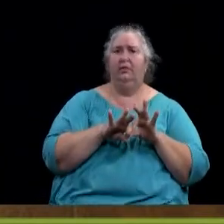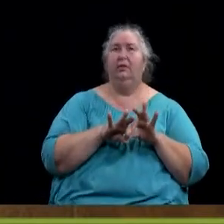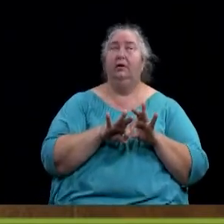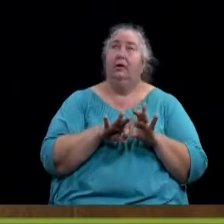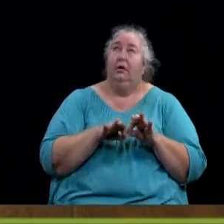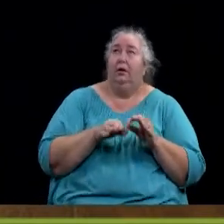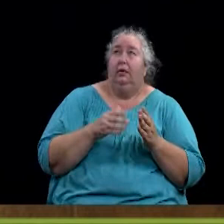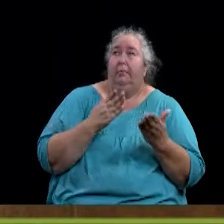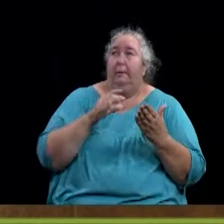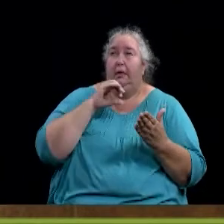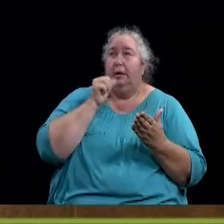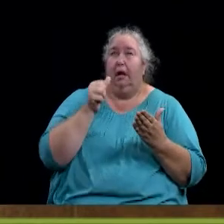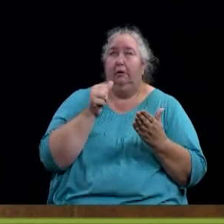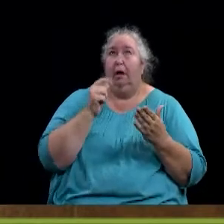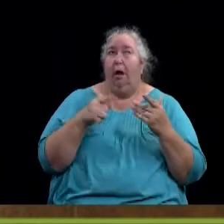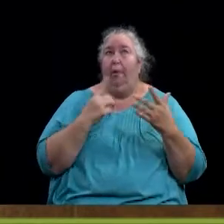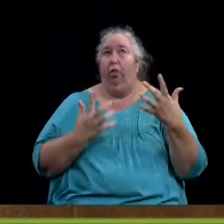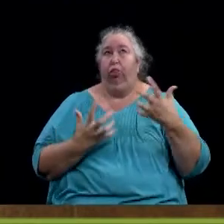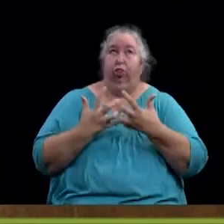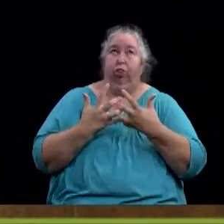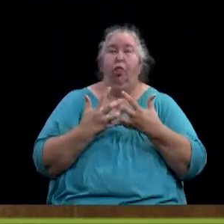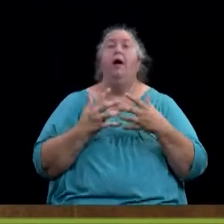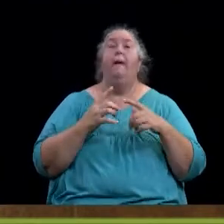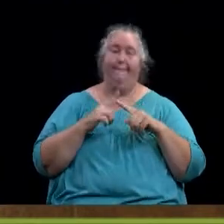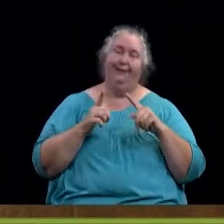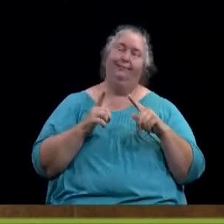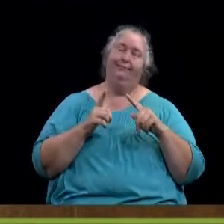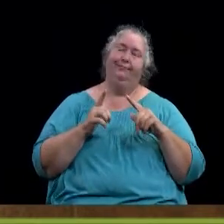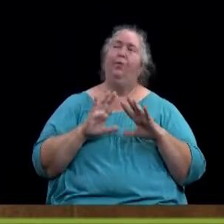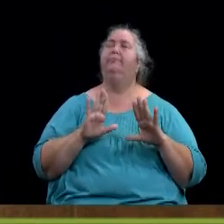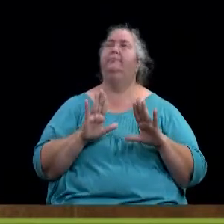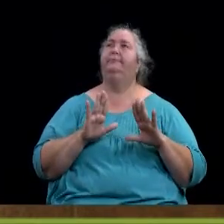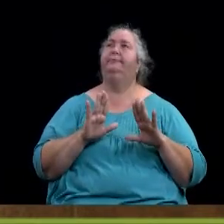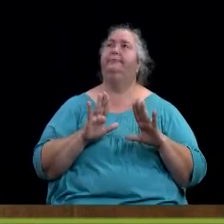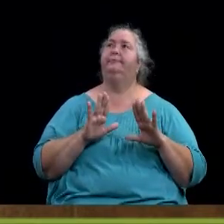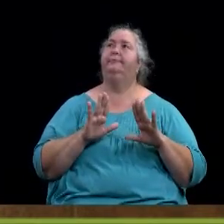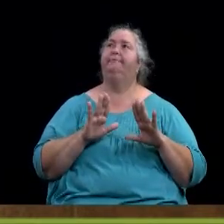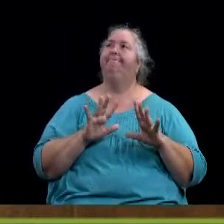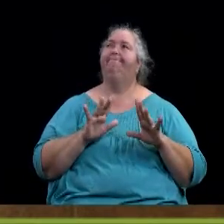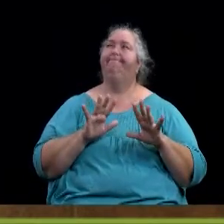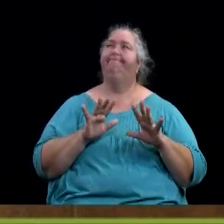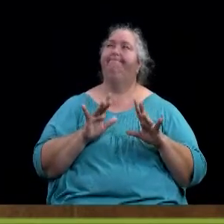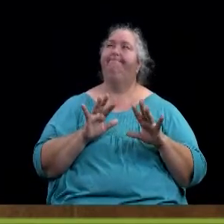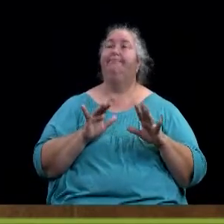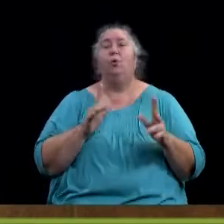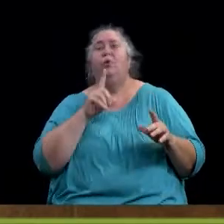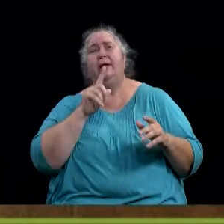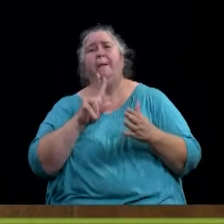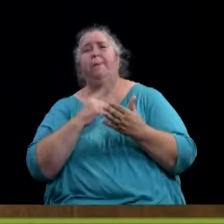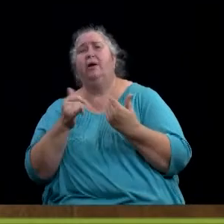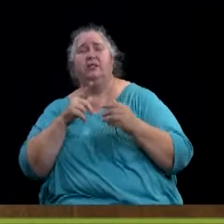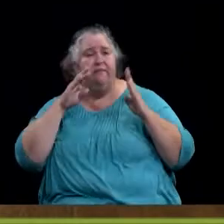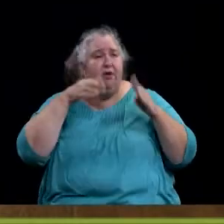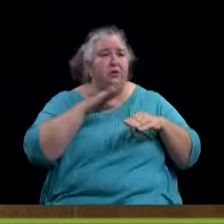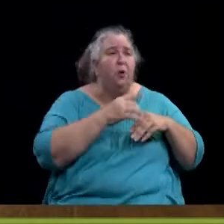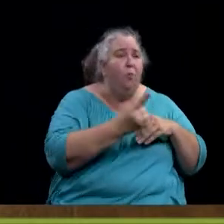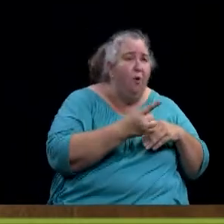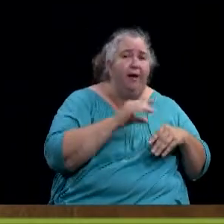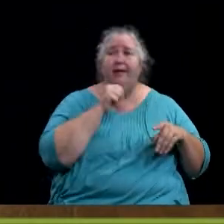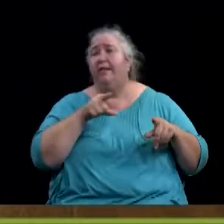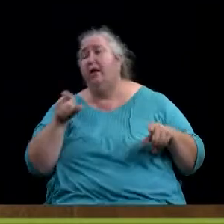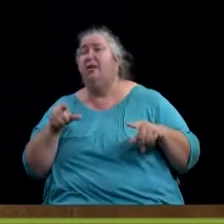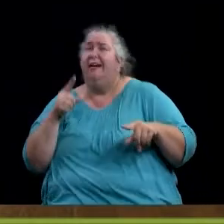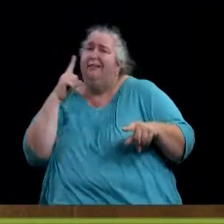But there could be projects that focus on one and not the other, and I think that's okay. So I appreciate this first